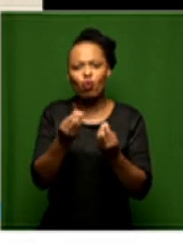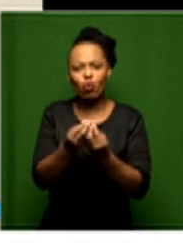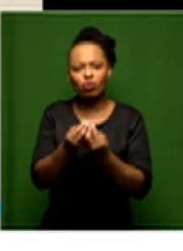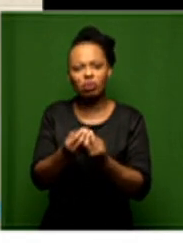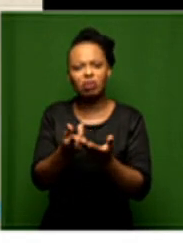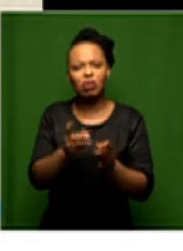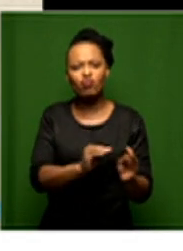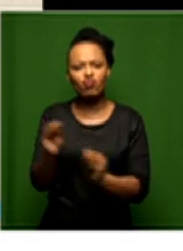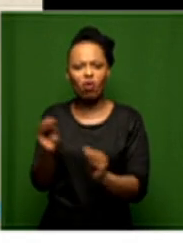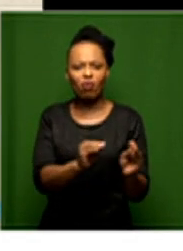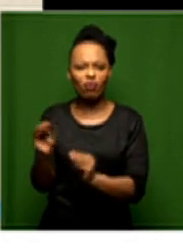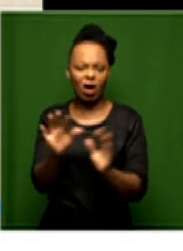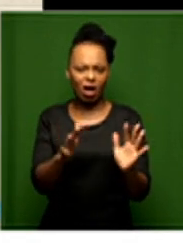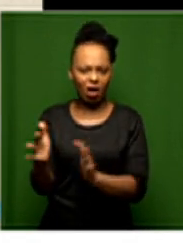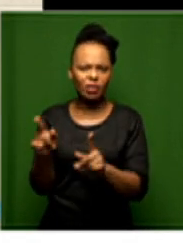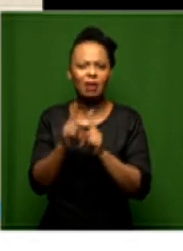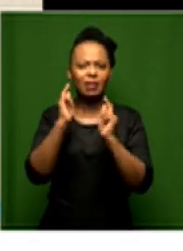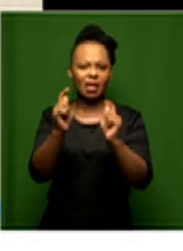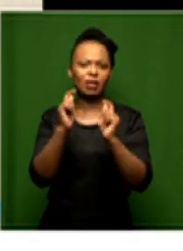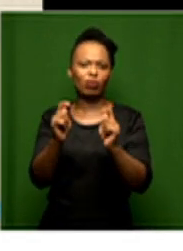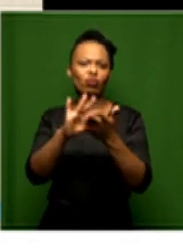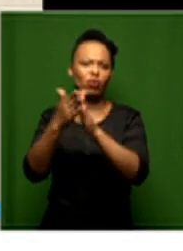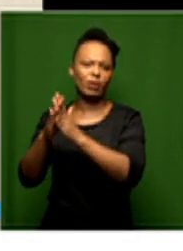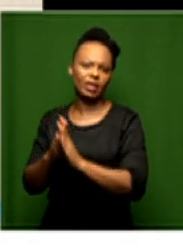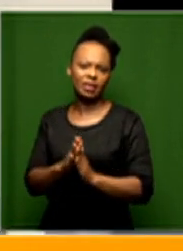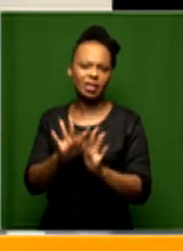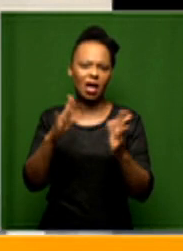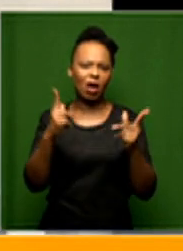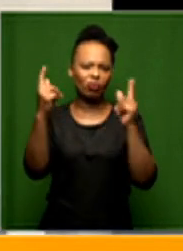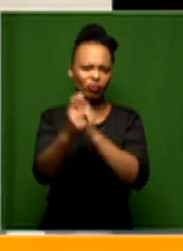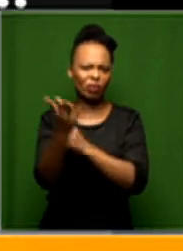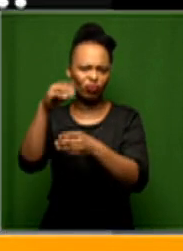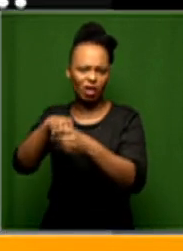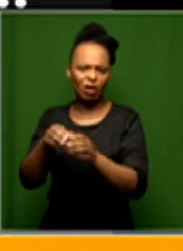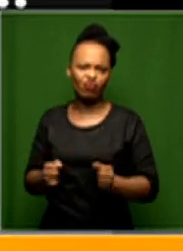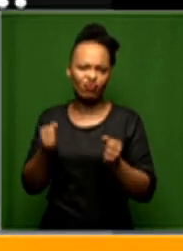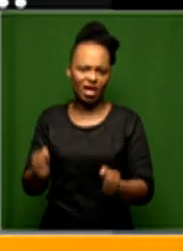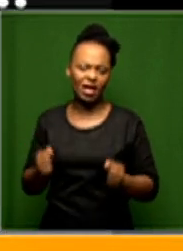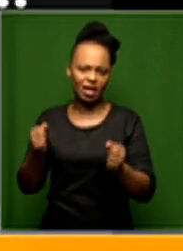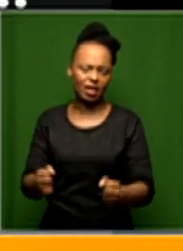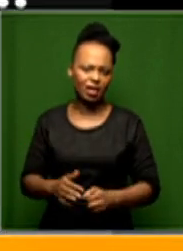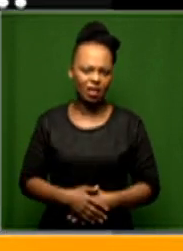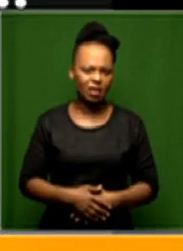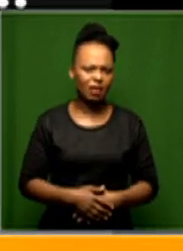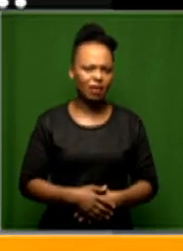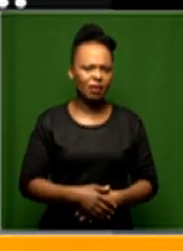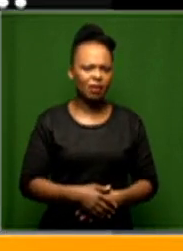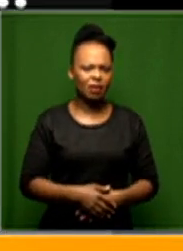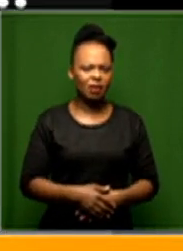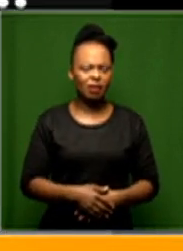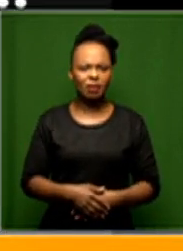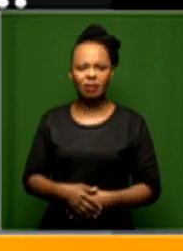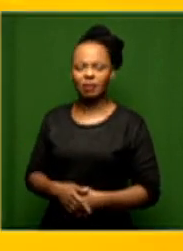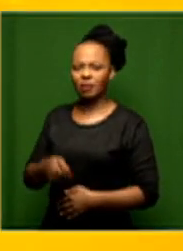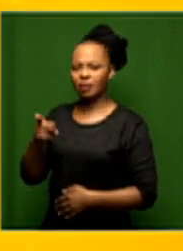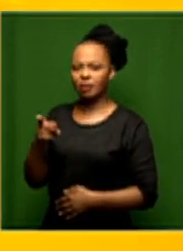commuter transportation to rail. Well, I just want to get a proper definition of what does scrapping. Oh, looks like we may have